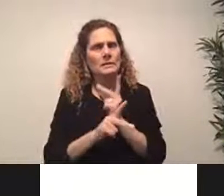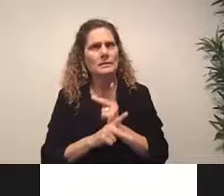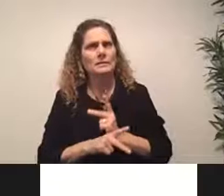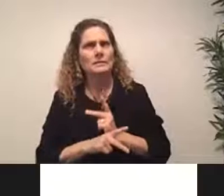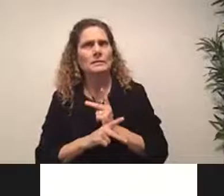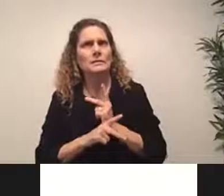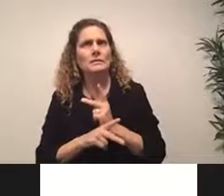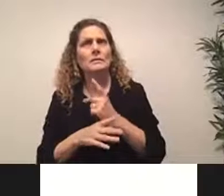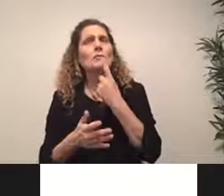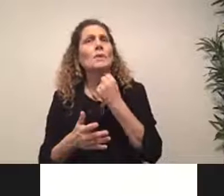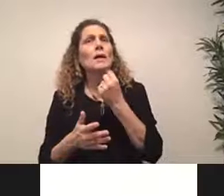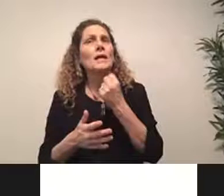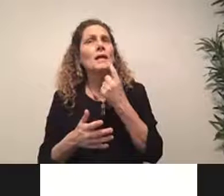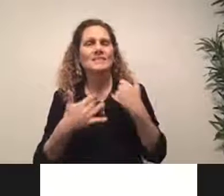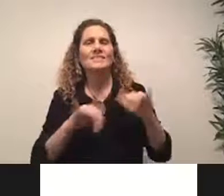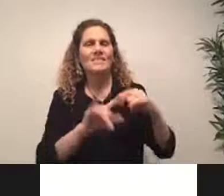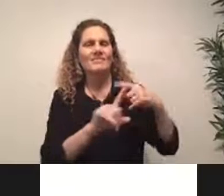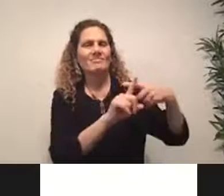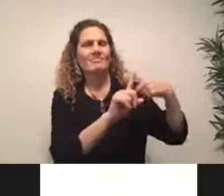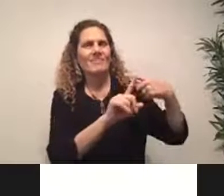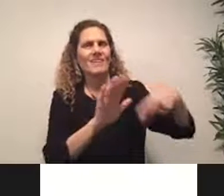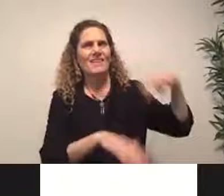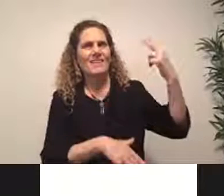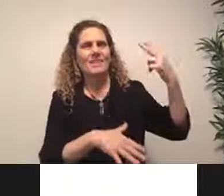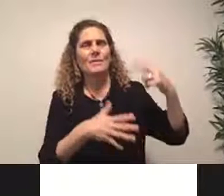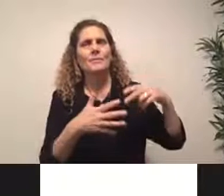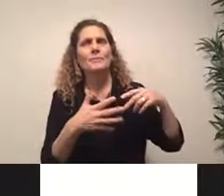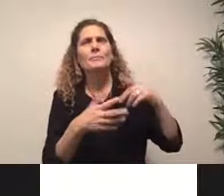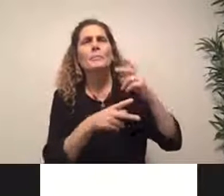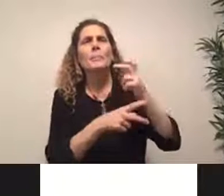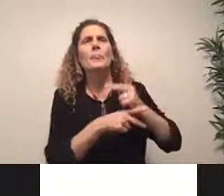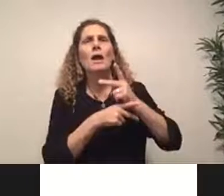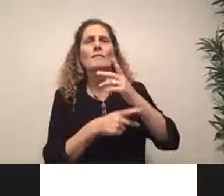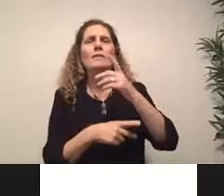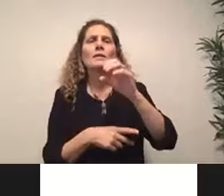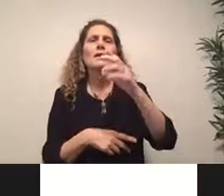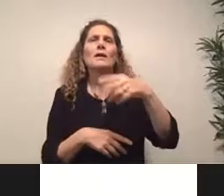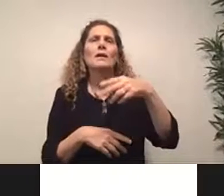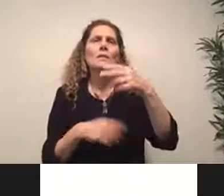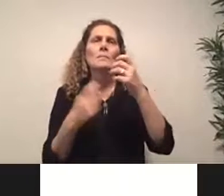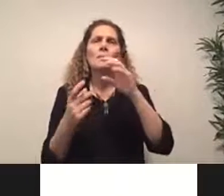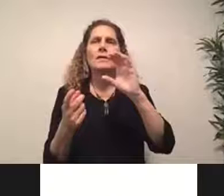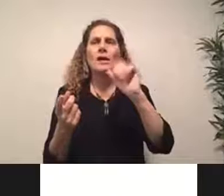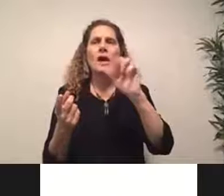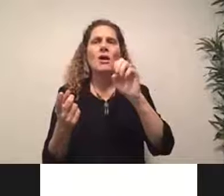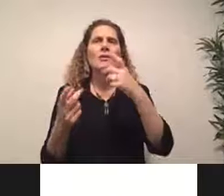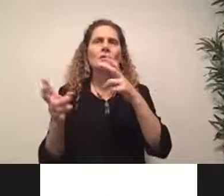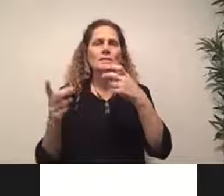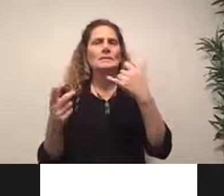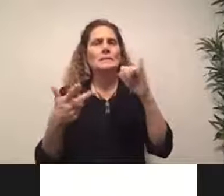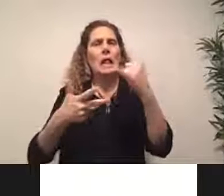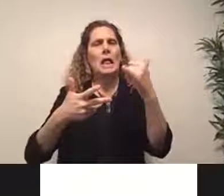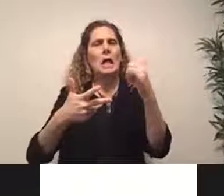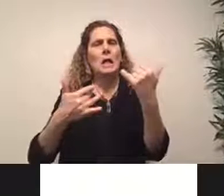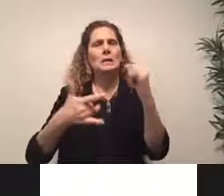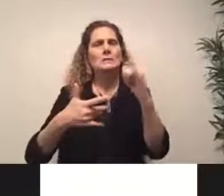care, PPE, and contact tracing. So there's a lot of work that needs to be done, but without this partnership or assistance from the federal government and ultimately